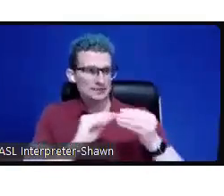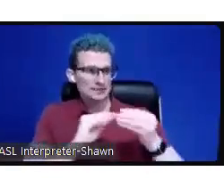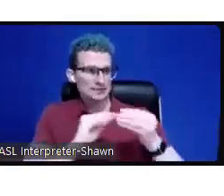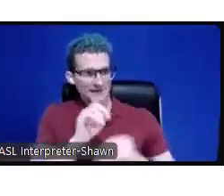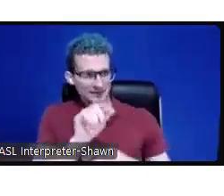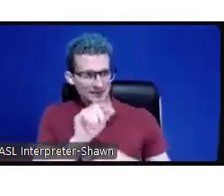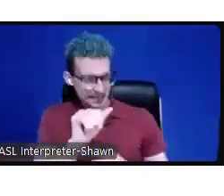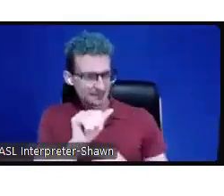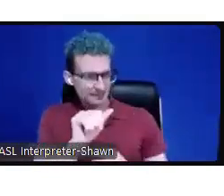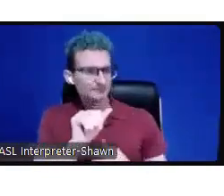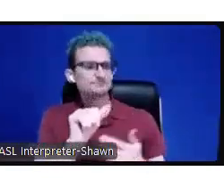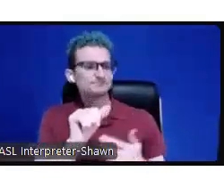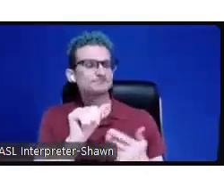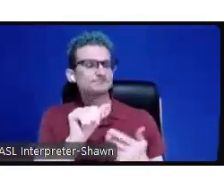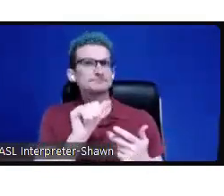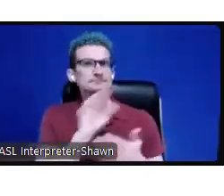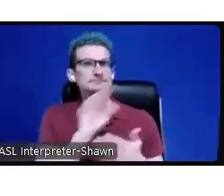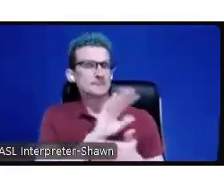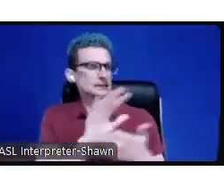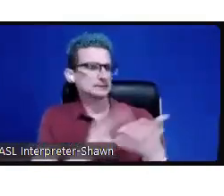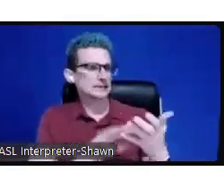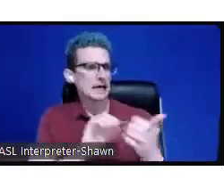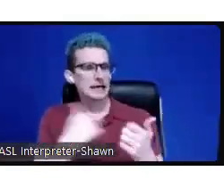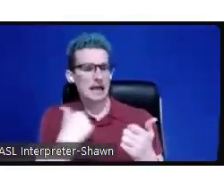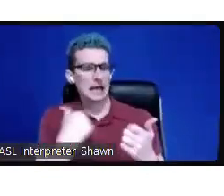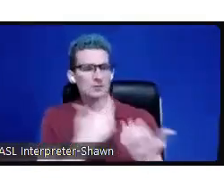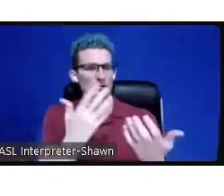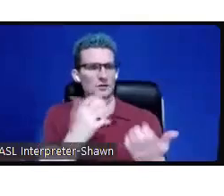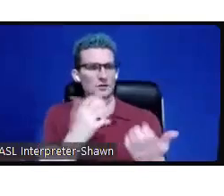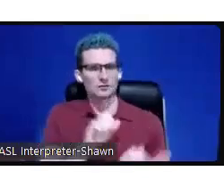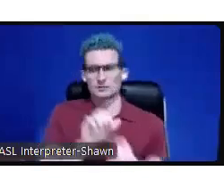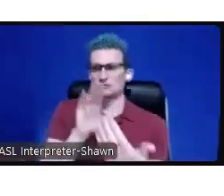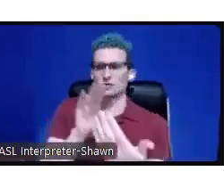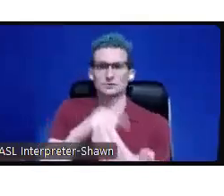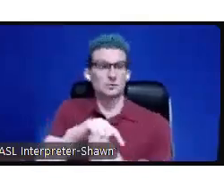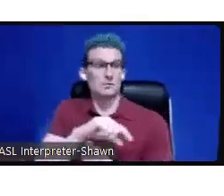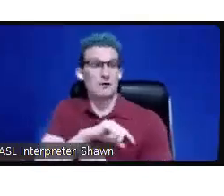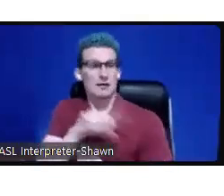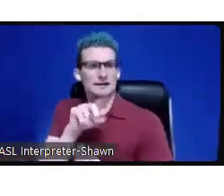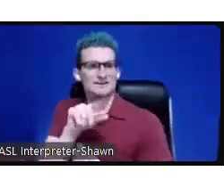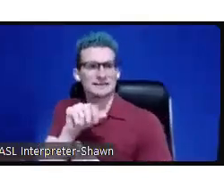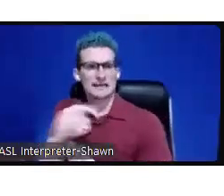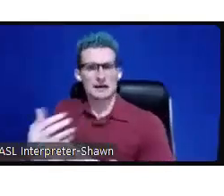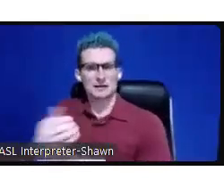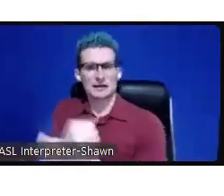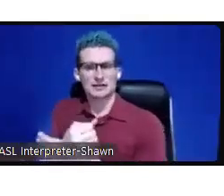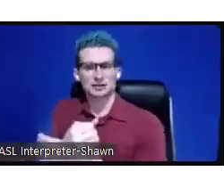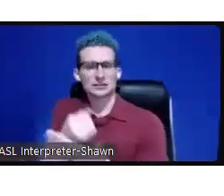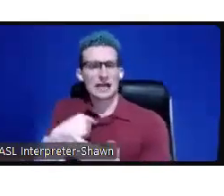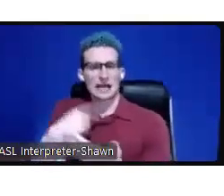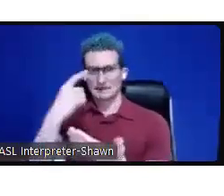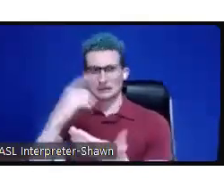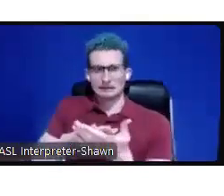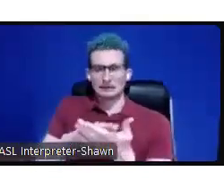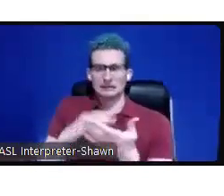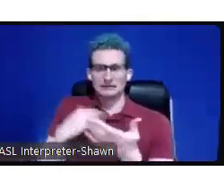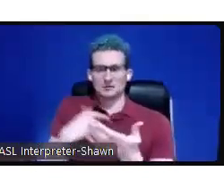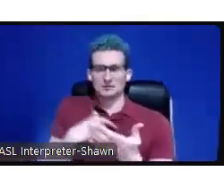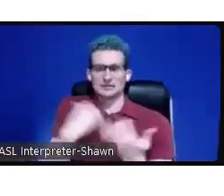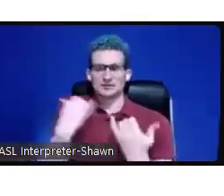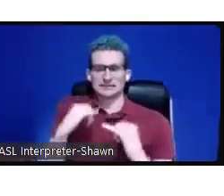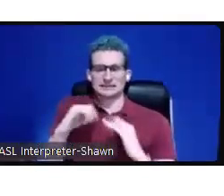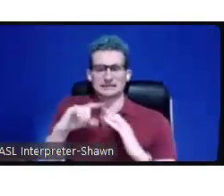want to approach collection of qualitative data, I do believe we're at the very initial stages. So I